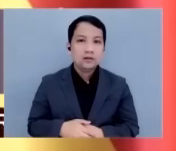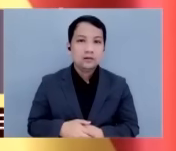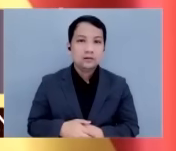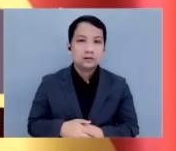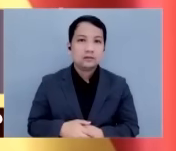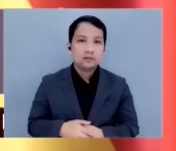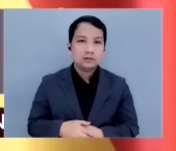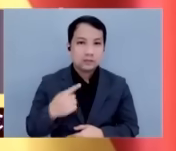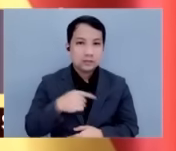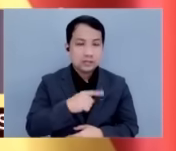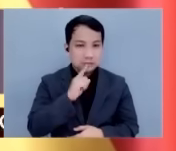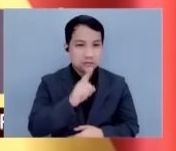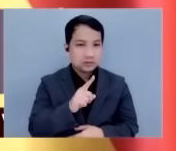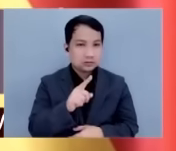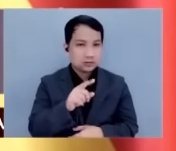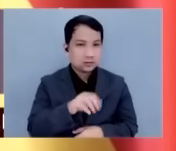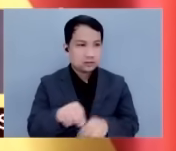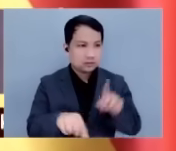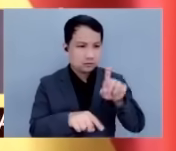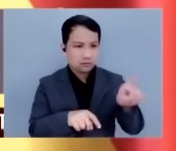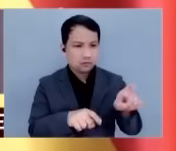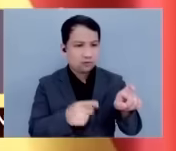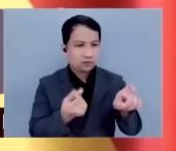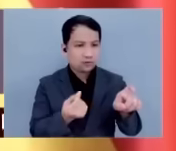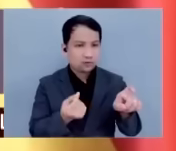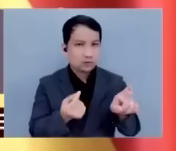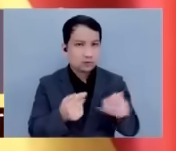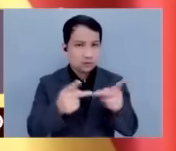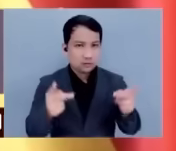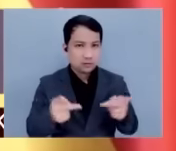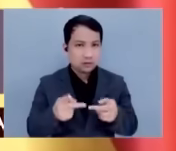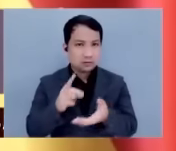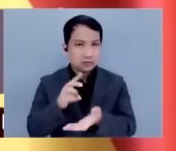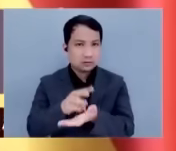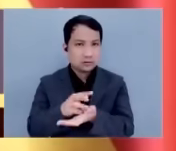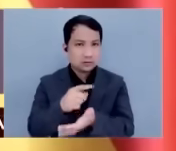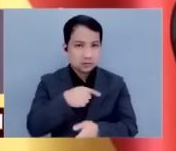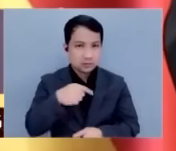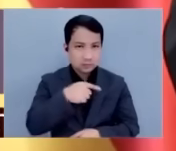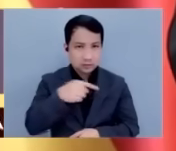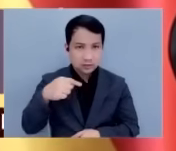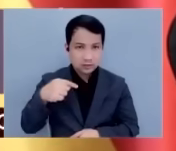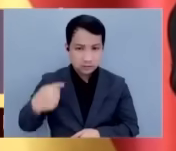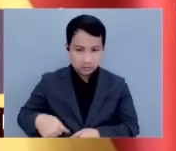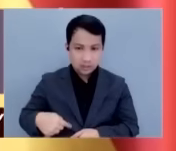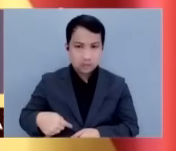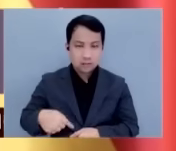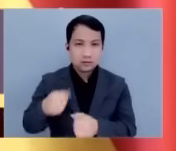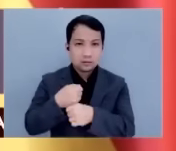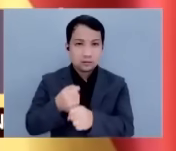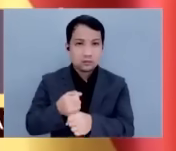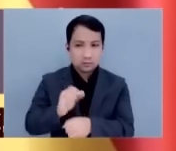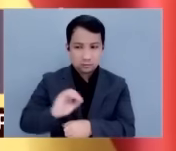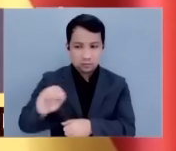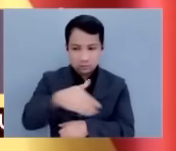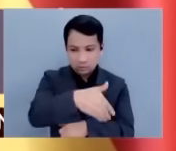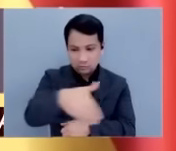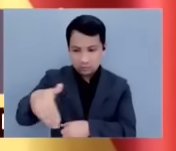But the premise is something that we question. And that premise that China has made is that their territory